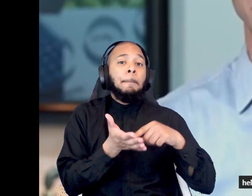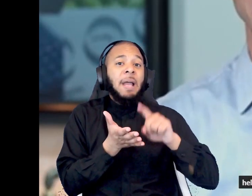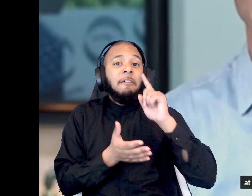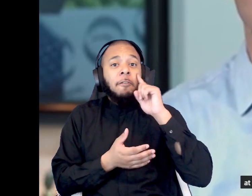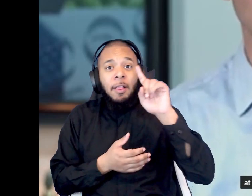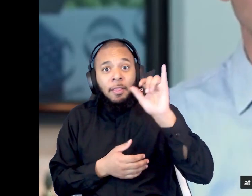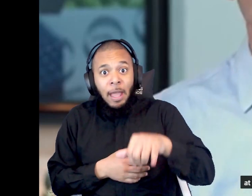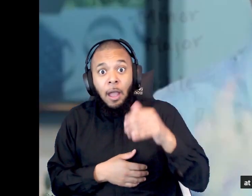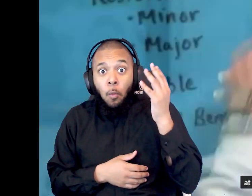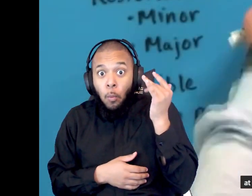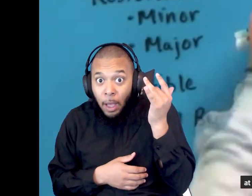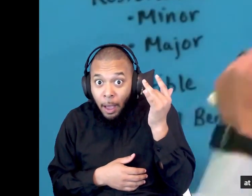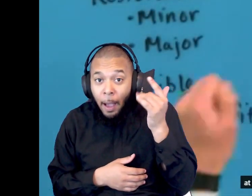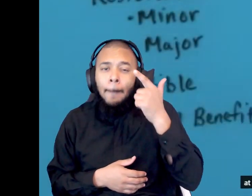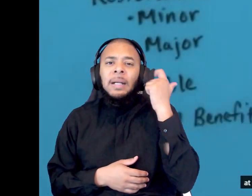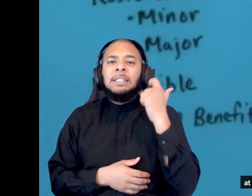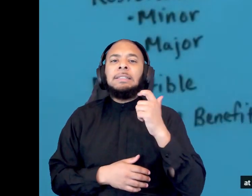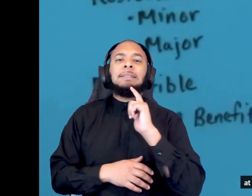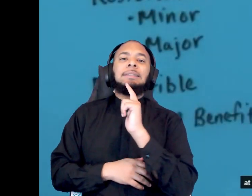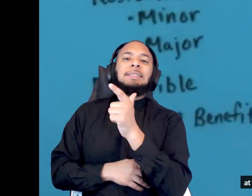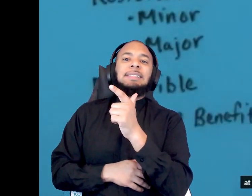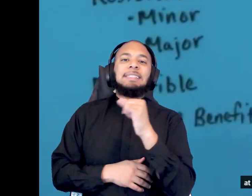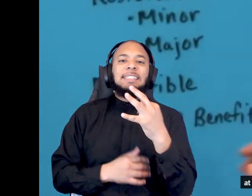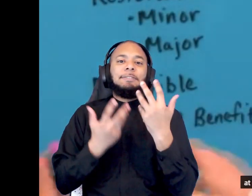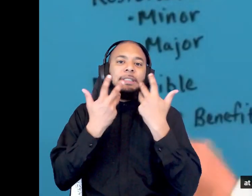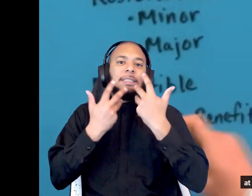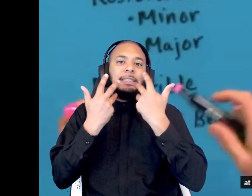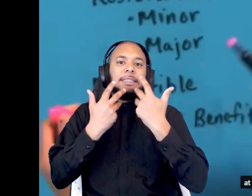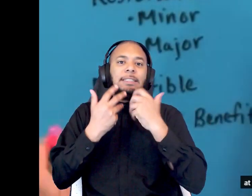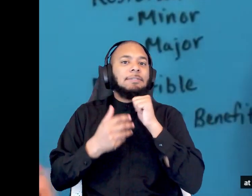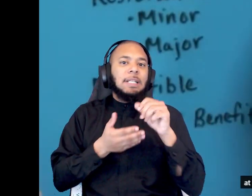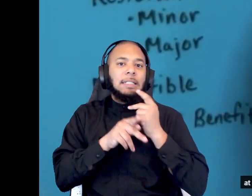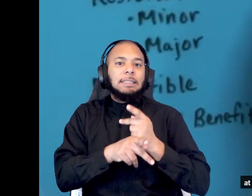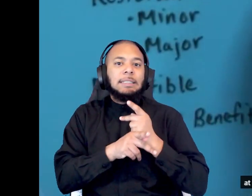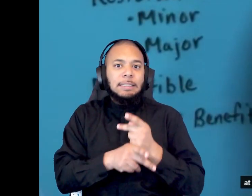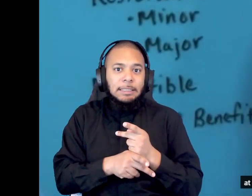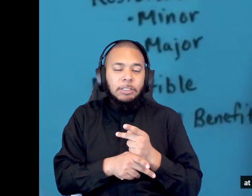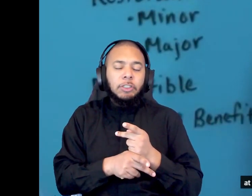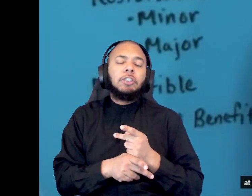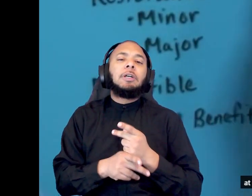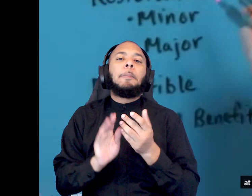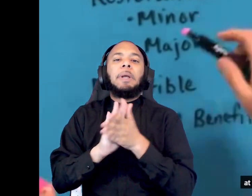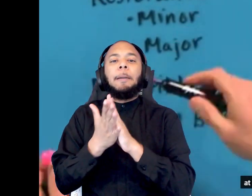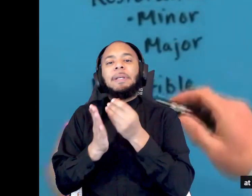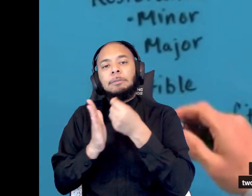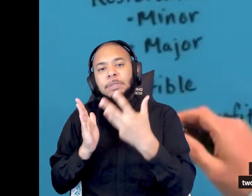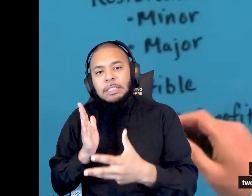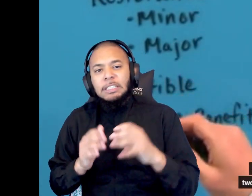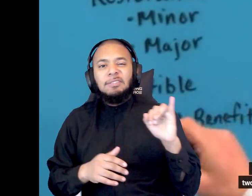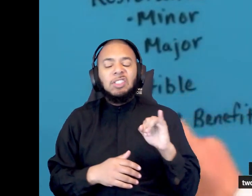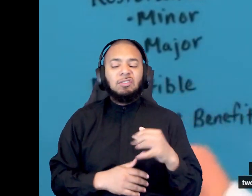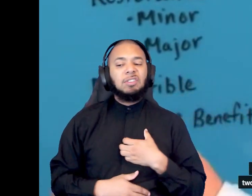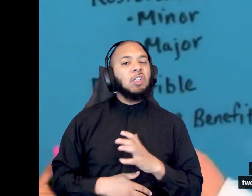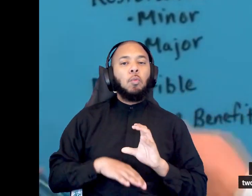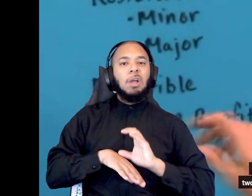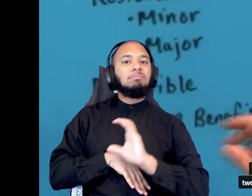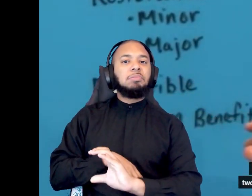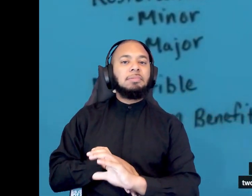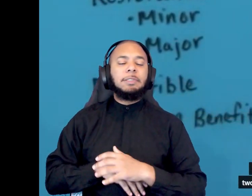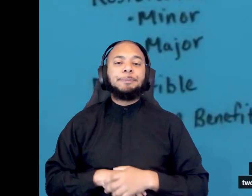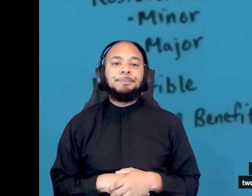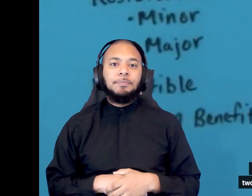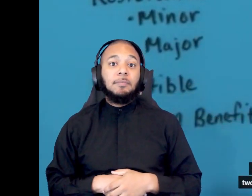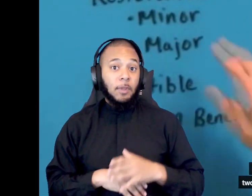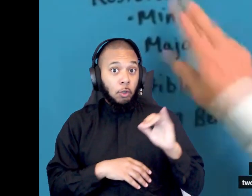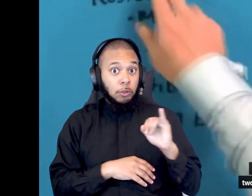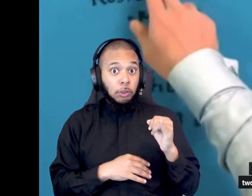expensive procedures later. So those are typically covered at 100%, because insurance companies want to encourage